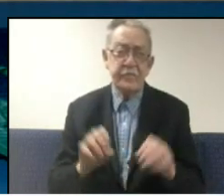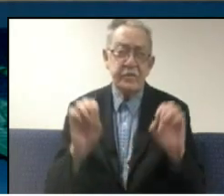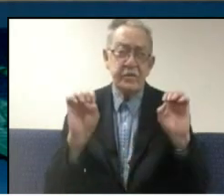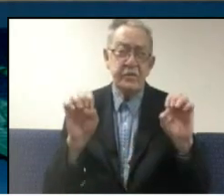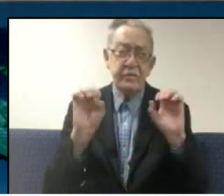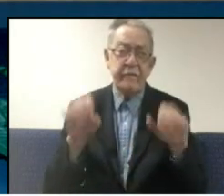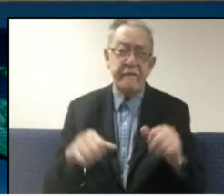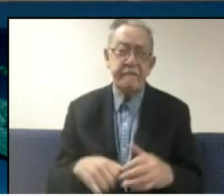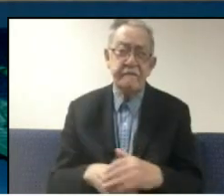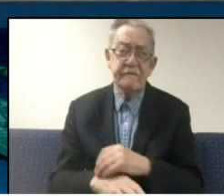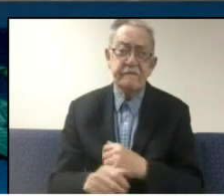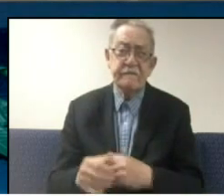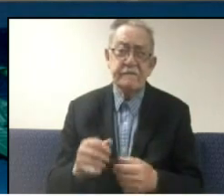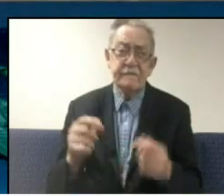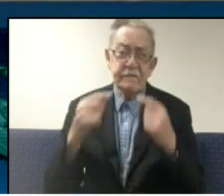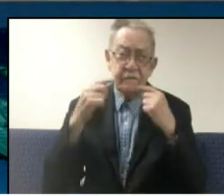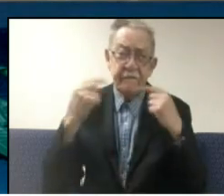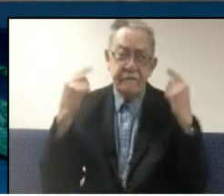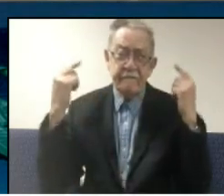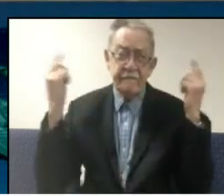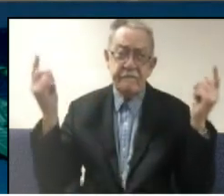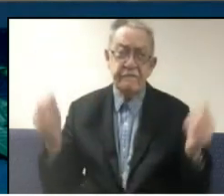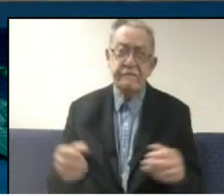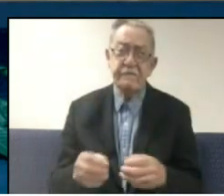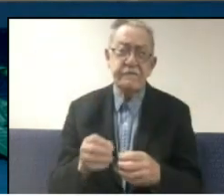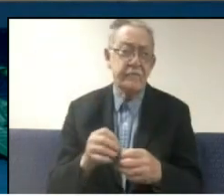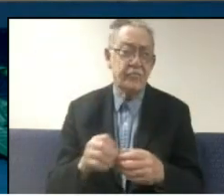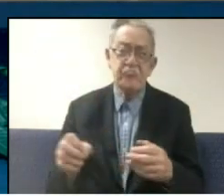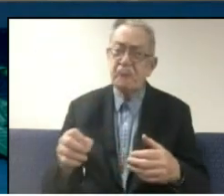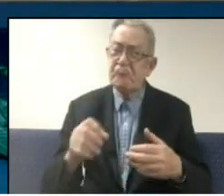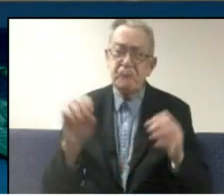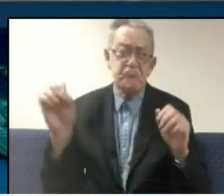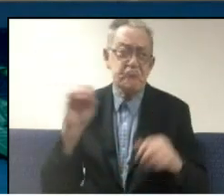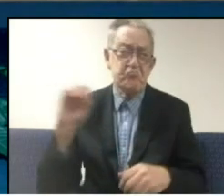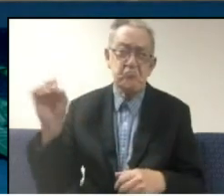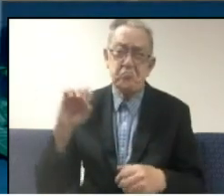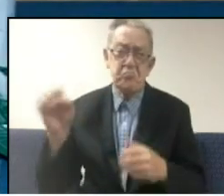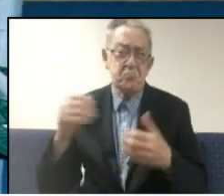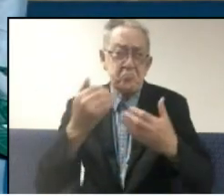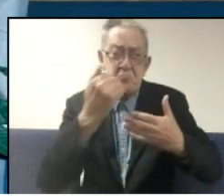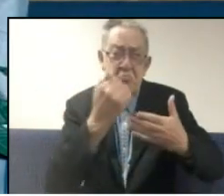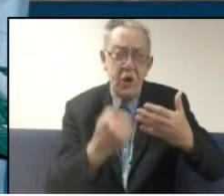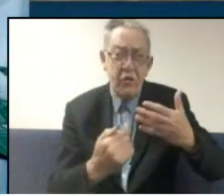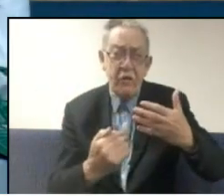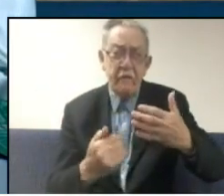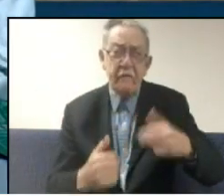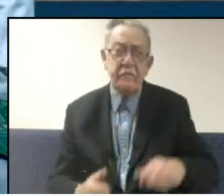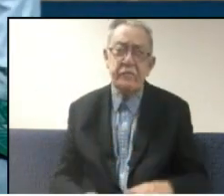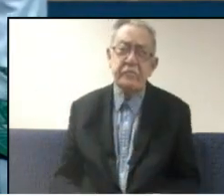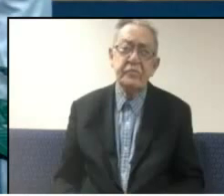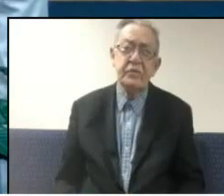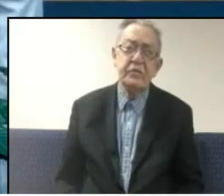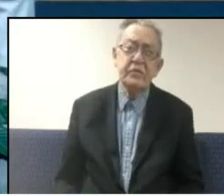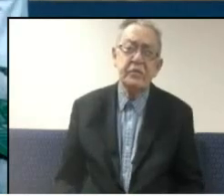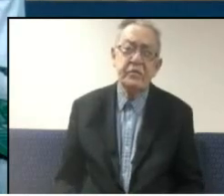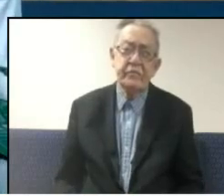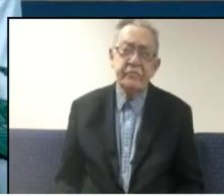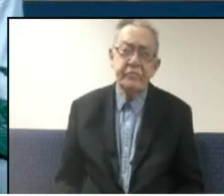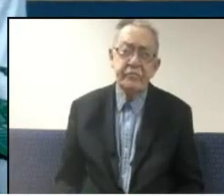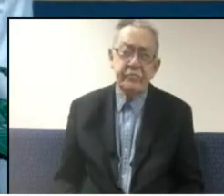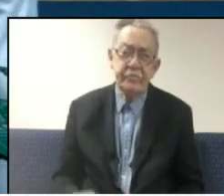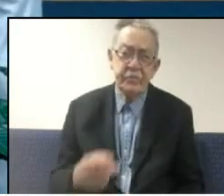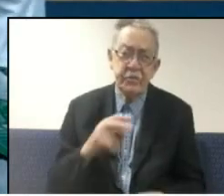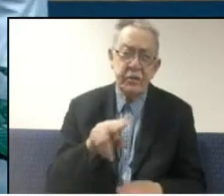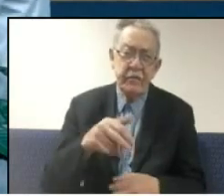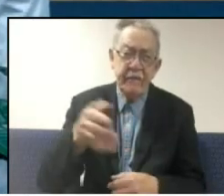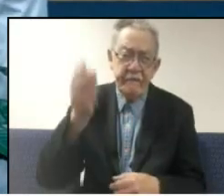none of those things. Now, we often will look at someone who's going through a series of mishaps and failures and say, well, you know, maybe